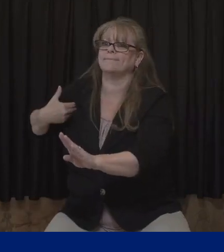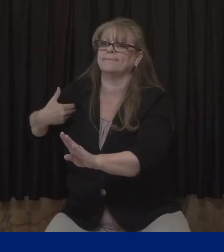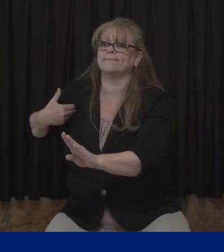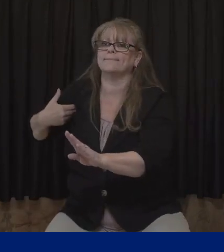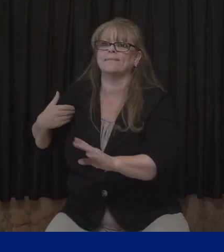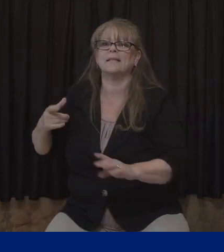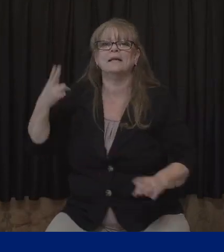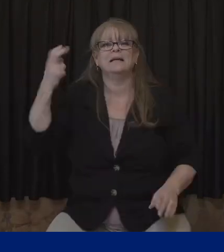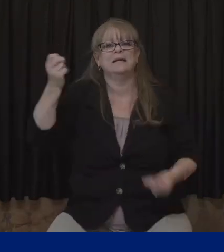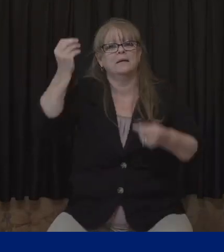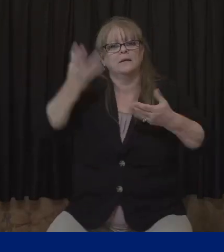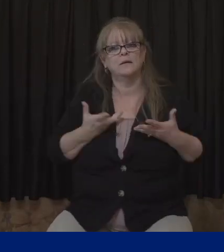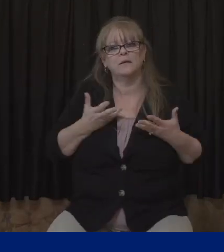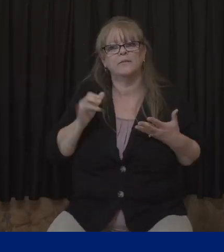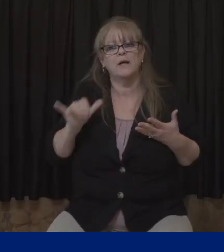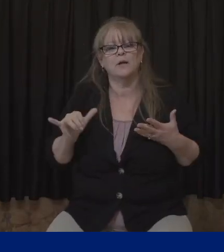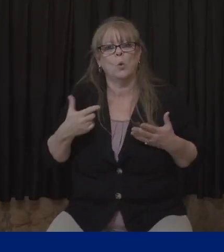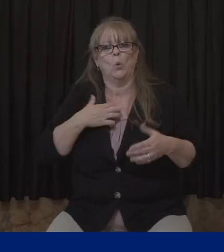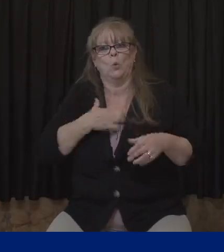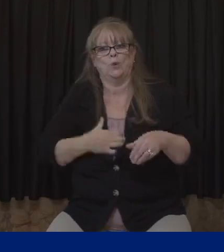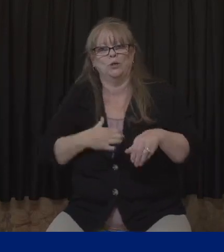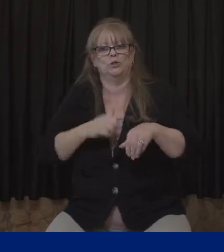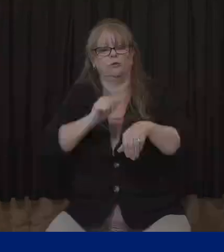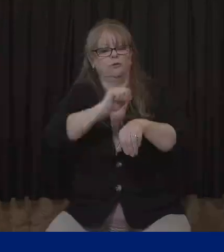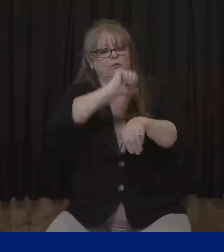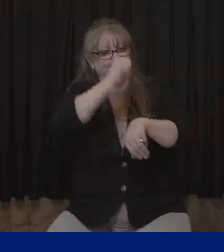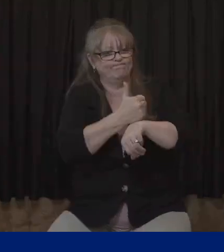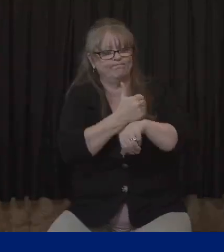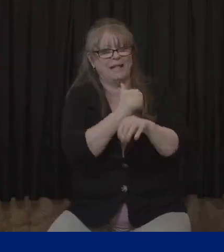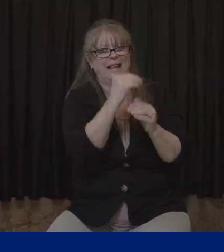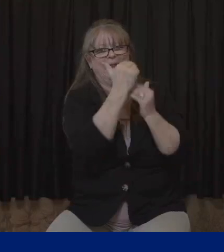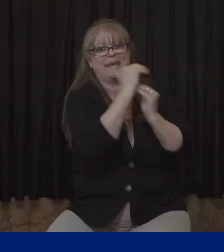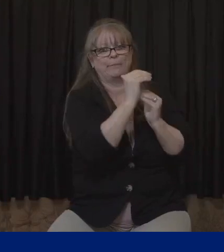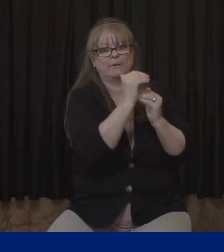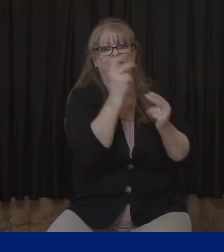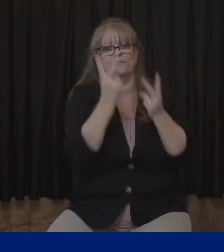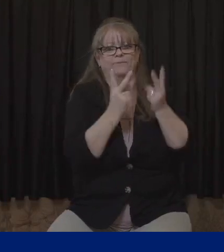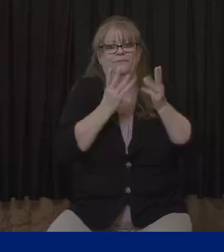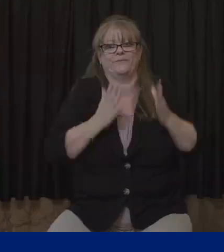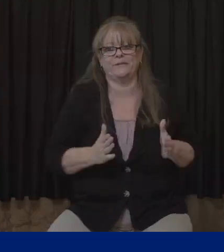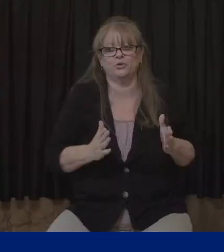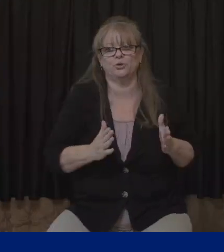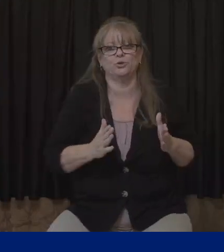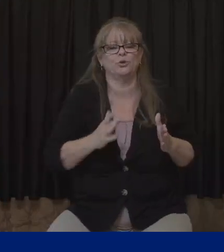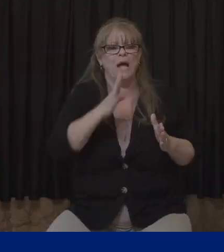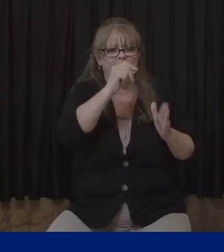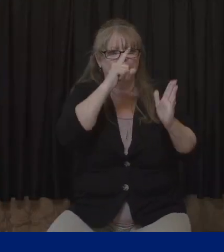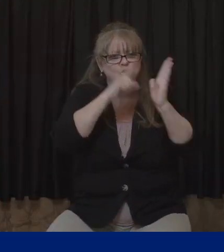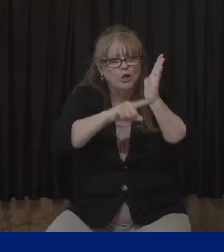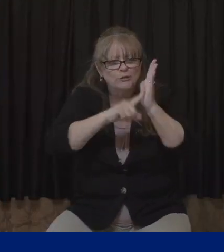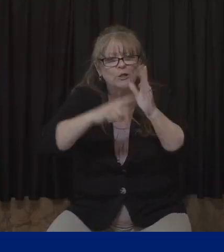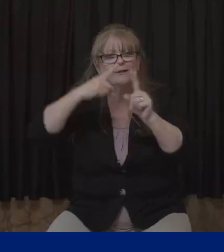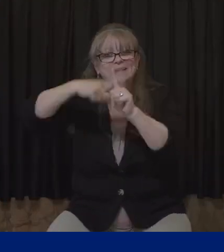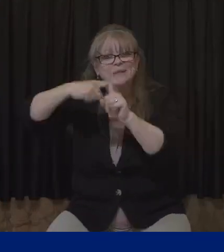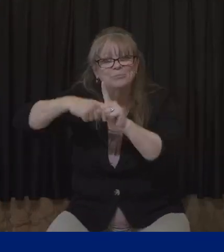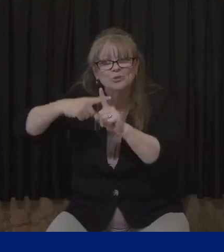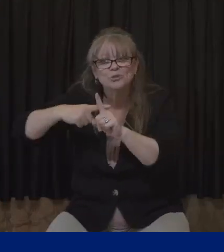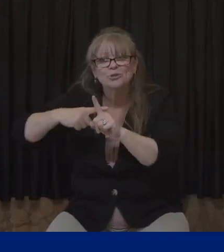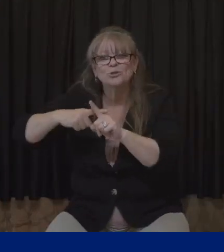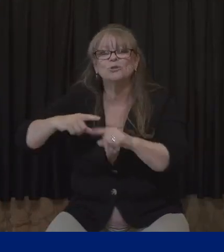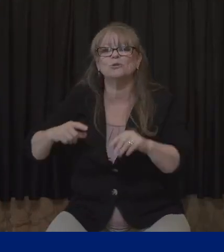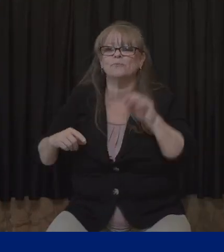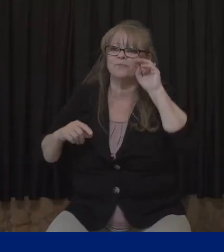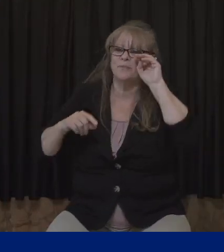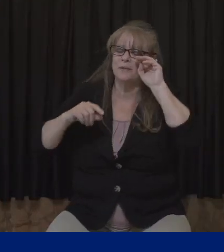restricted visitation and checking on symptoms at our nursing homes. And that's why that was one of the very first things we did. We restricted